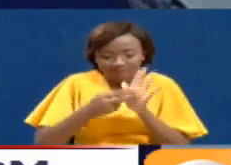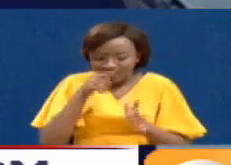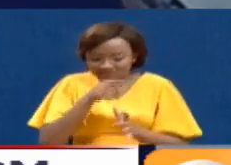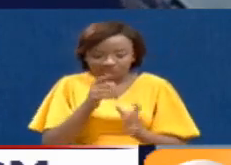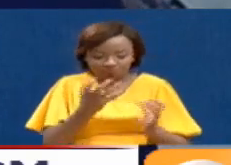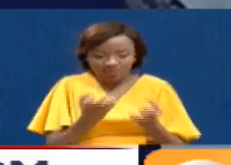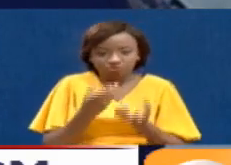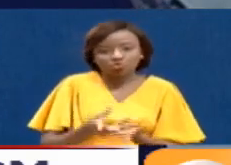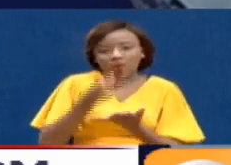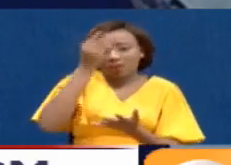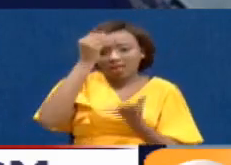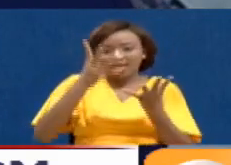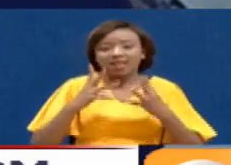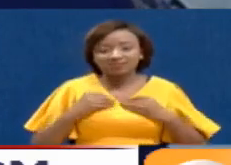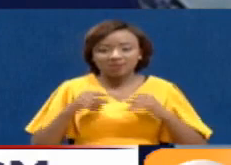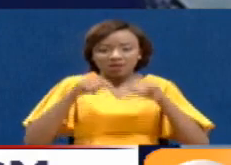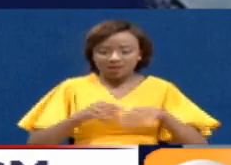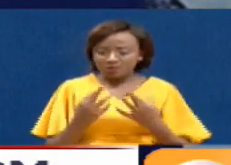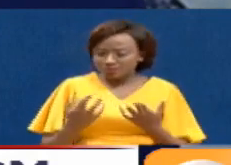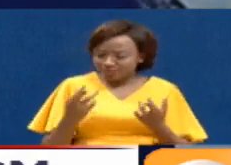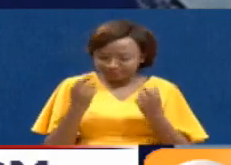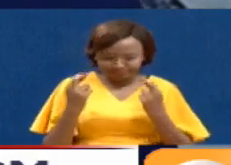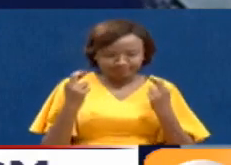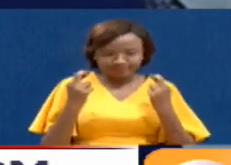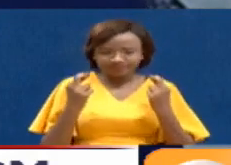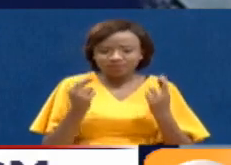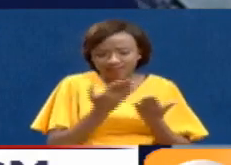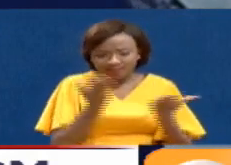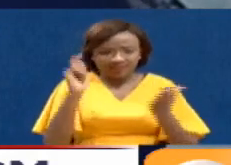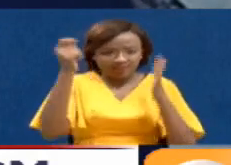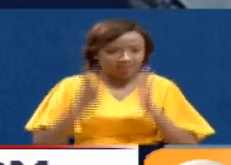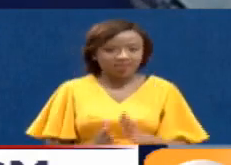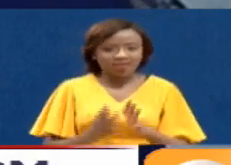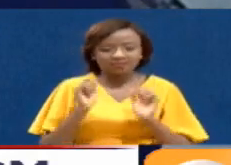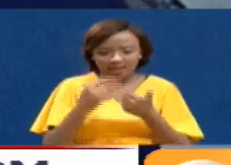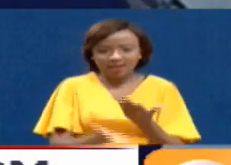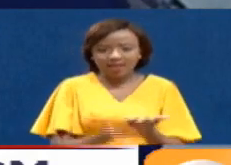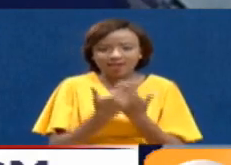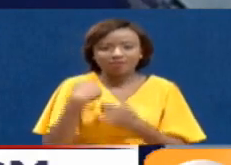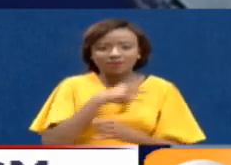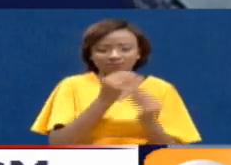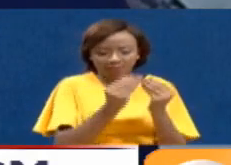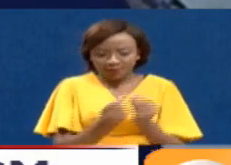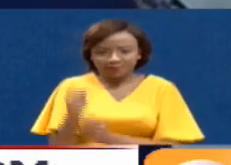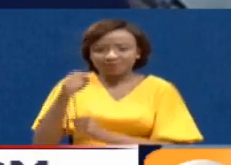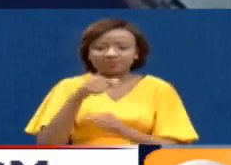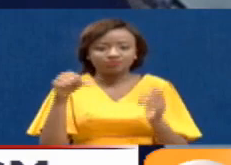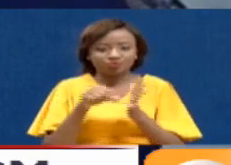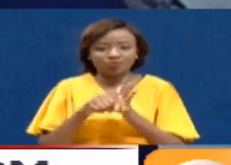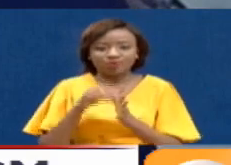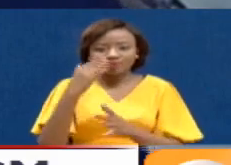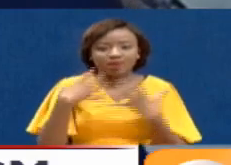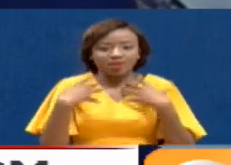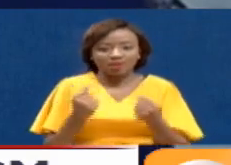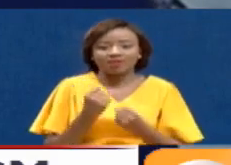to embrace. And I'm counting on the ingenuity of Kenya as the big engine that will take us out of this crisis when the health hazard is over.